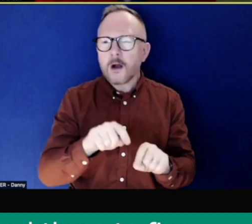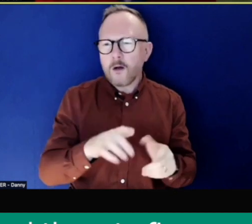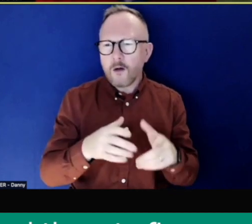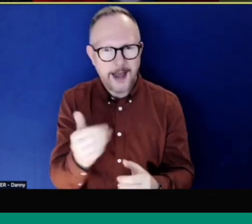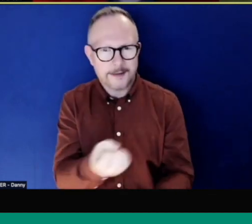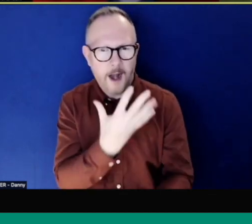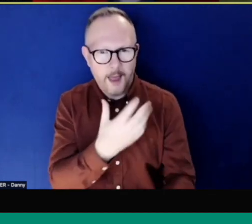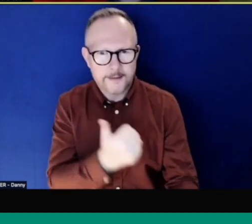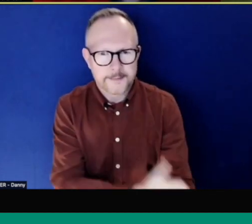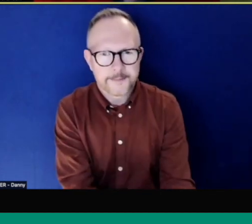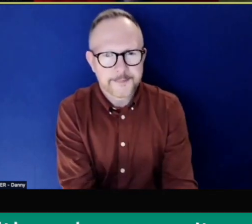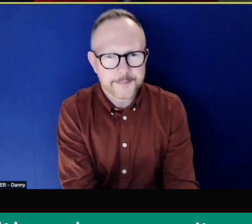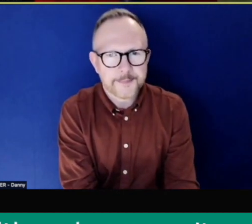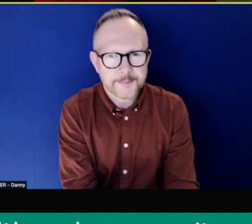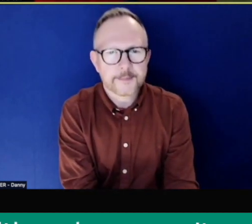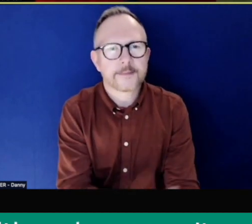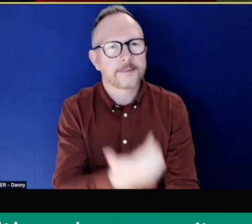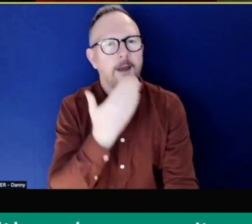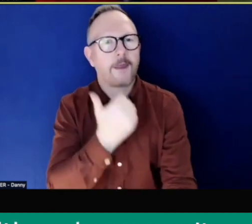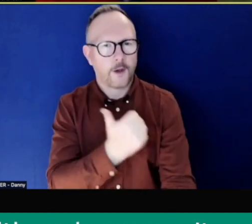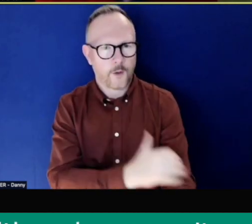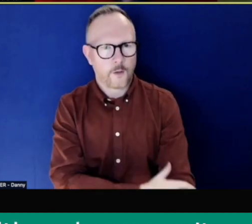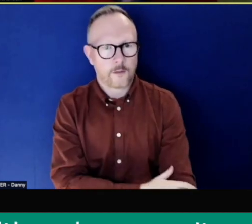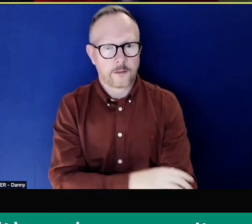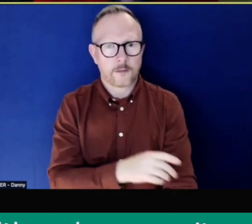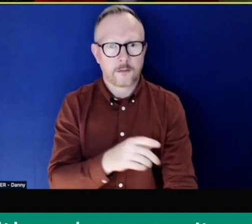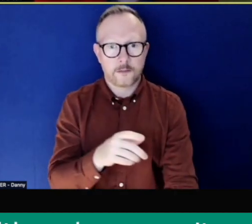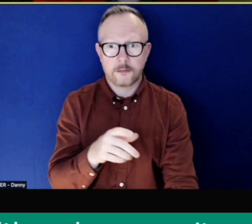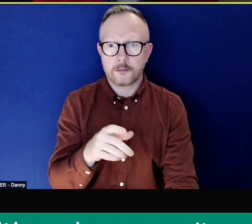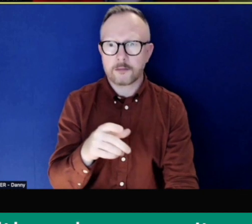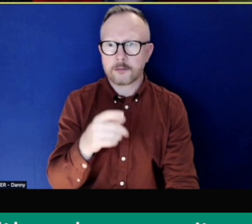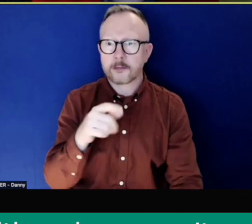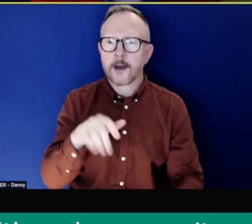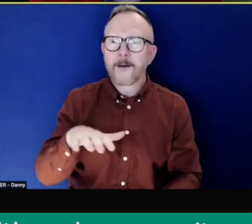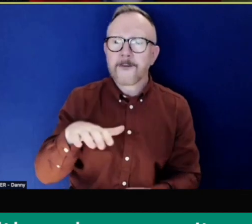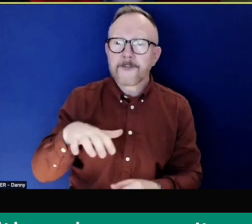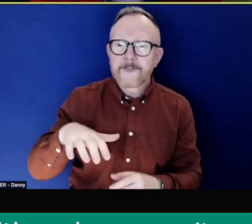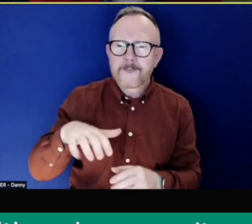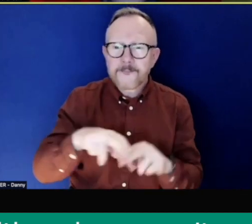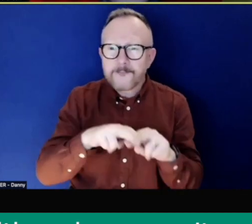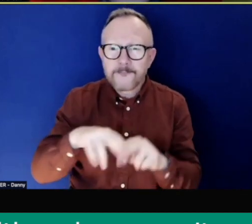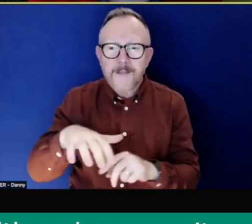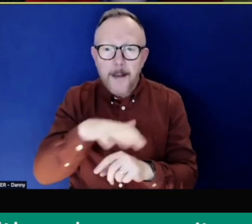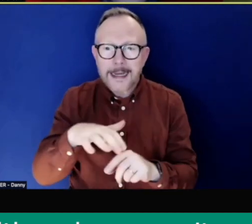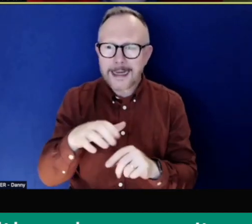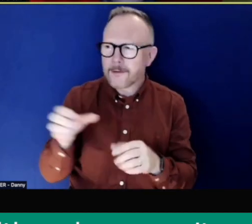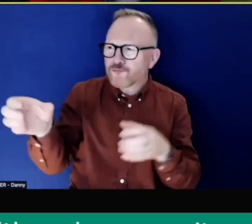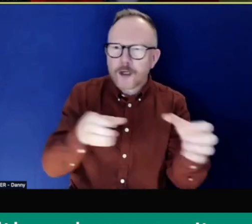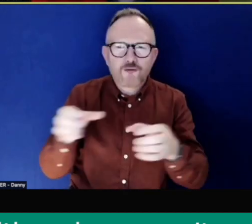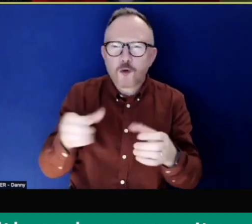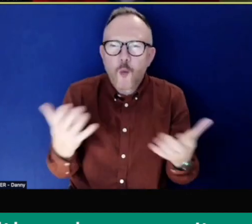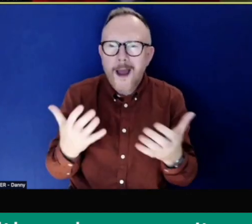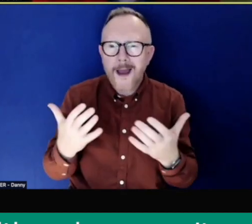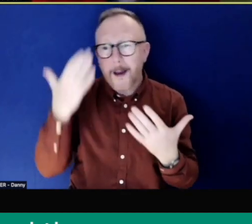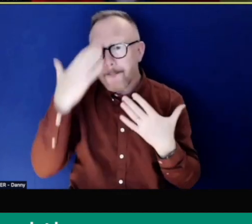old. Thank you very much. The families were recruited from a range of mental health and community